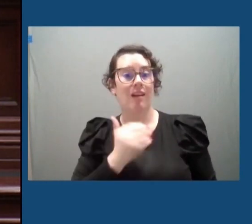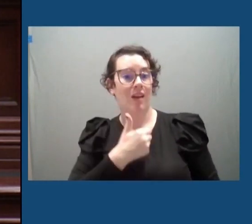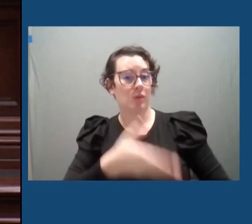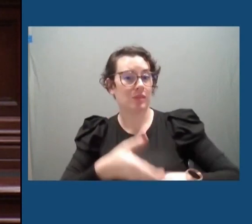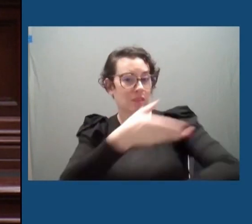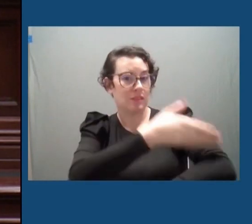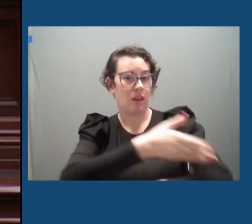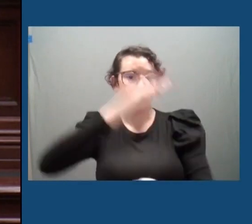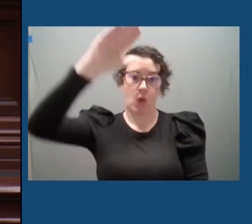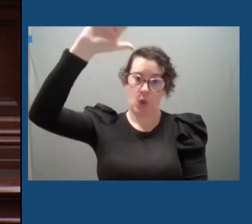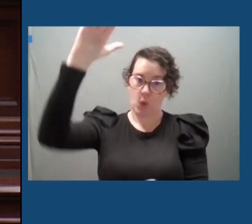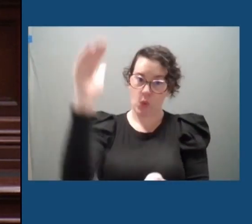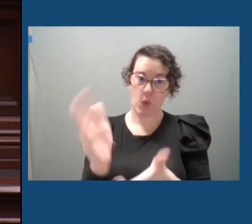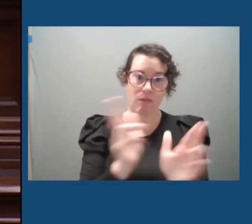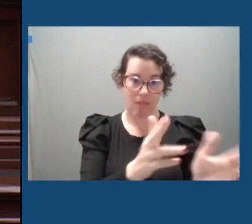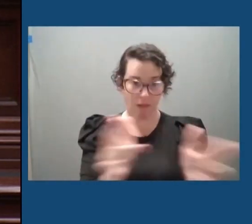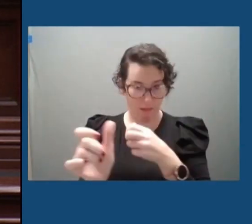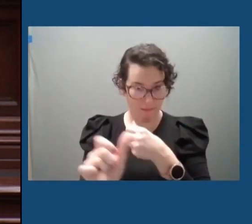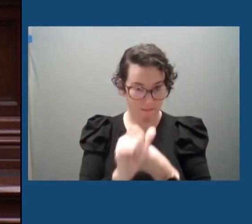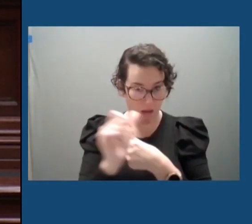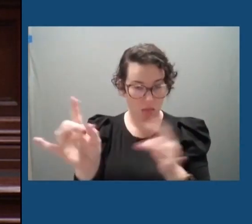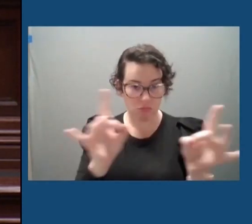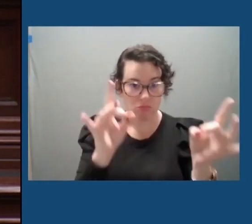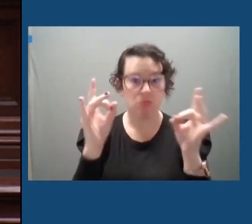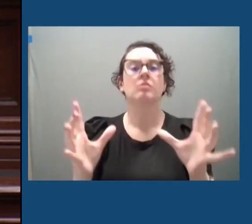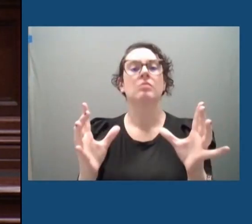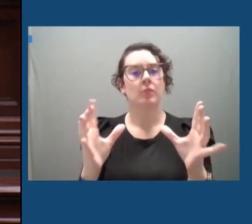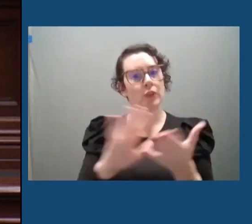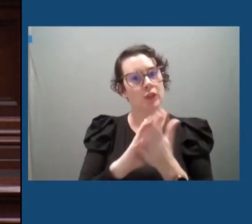down gun violence proves that targeted strategies do